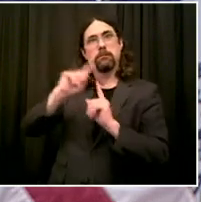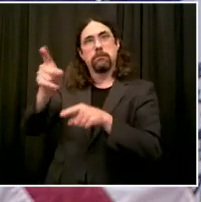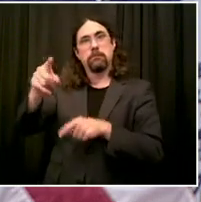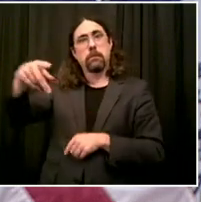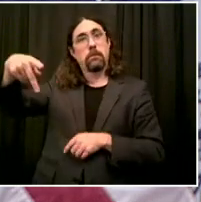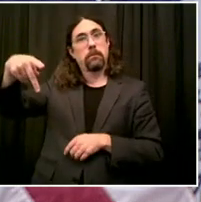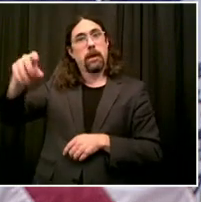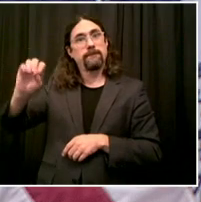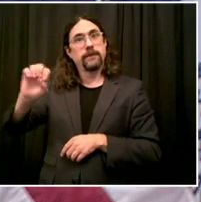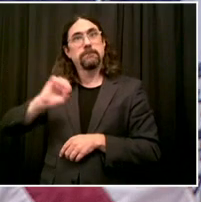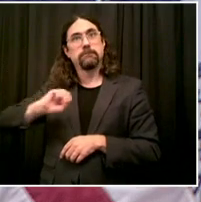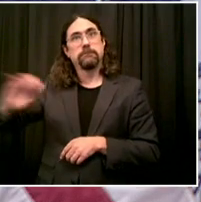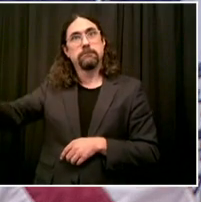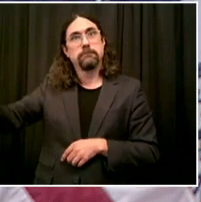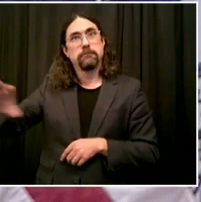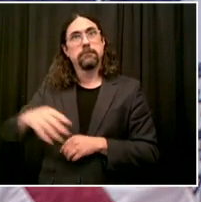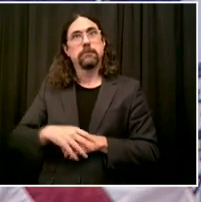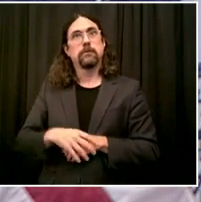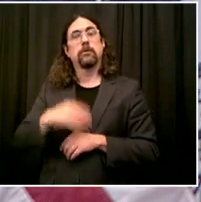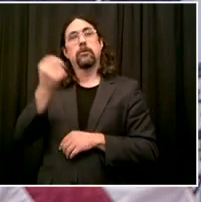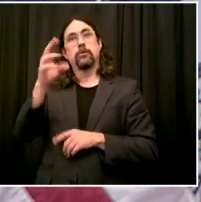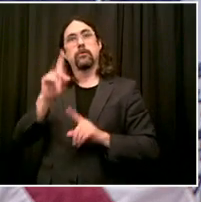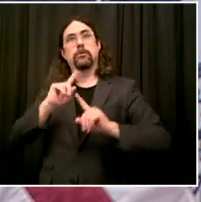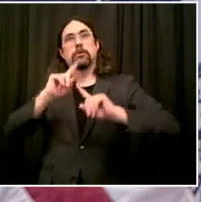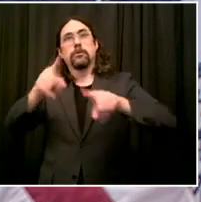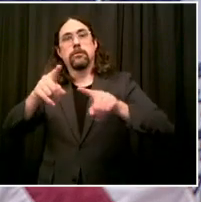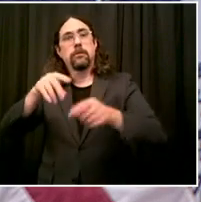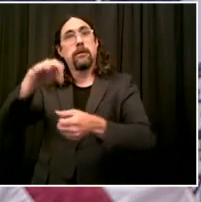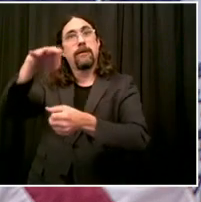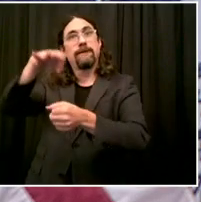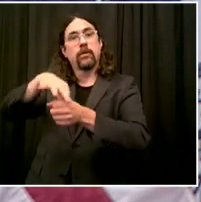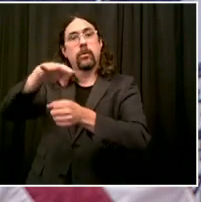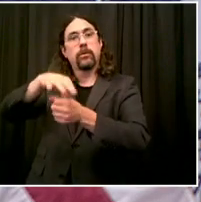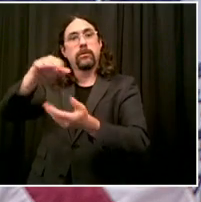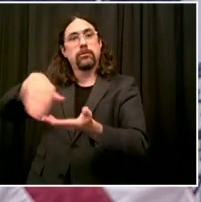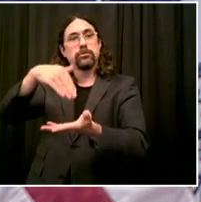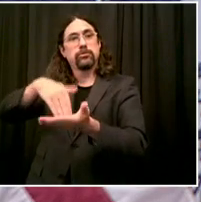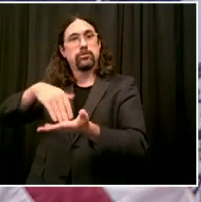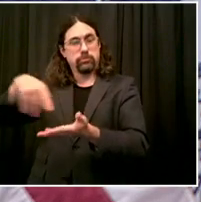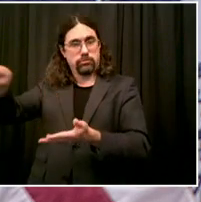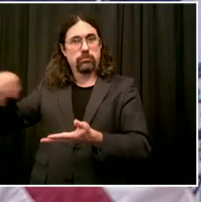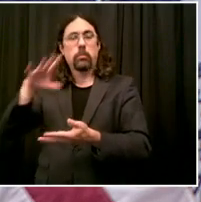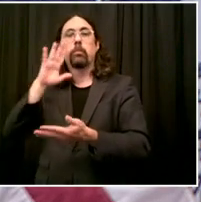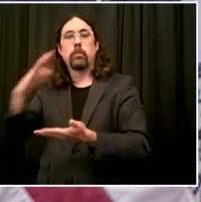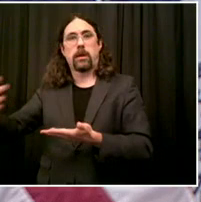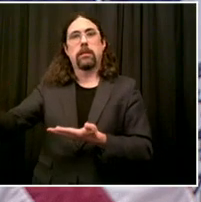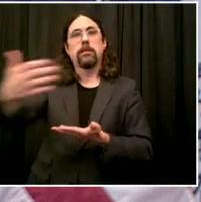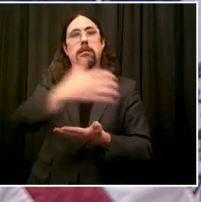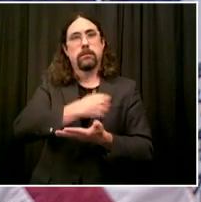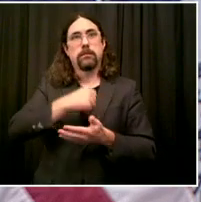If you go to your poll site, if you're not sure where your poll site is, go to